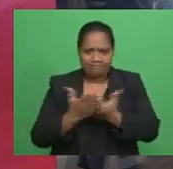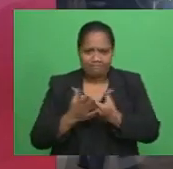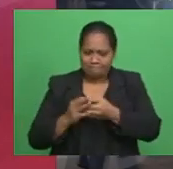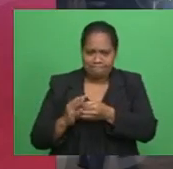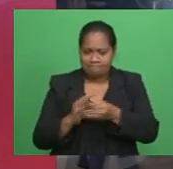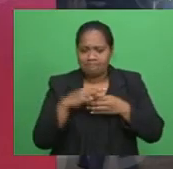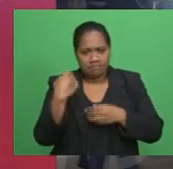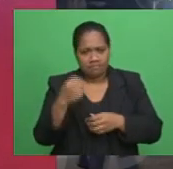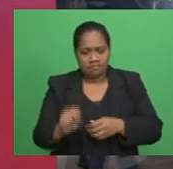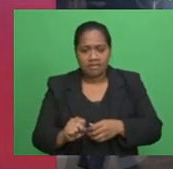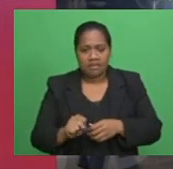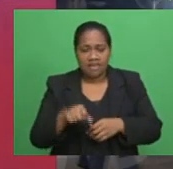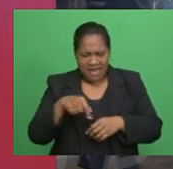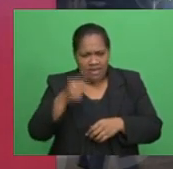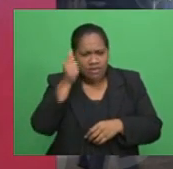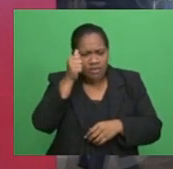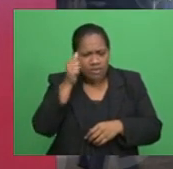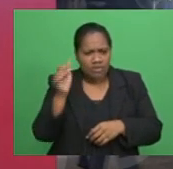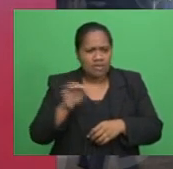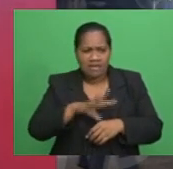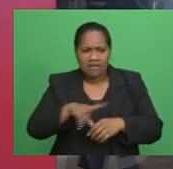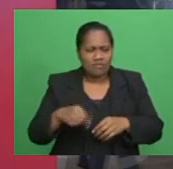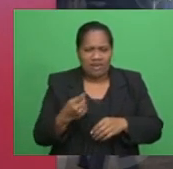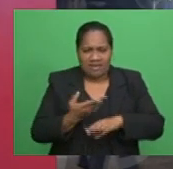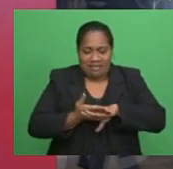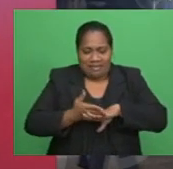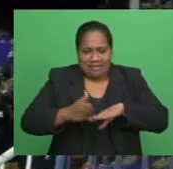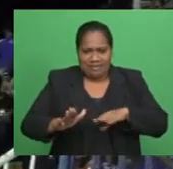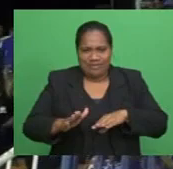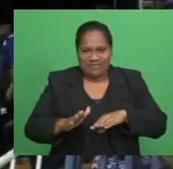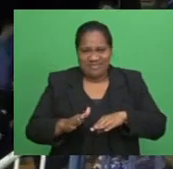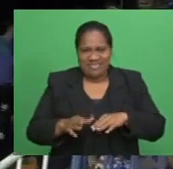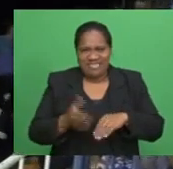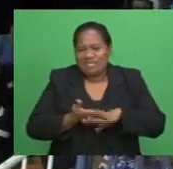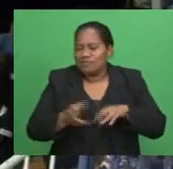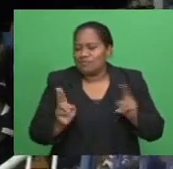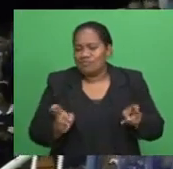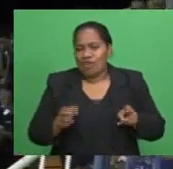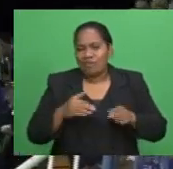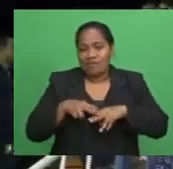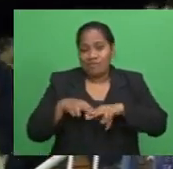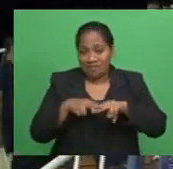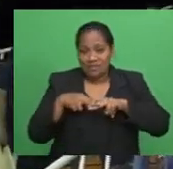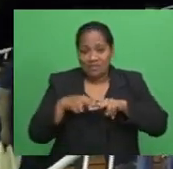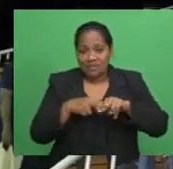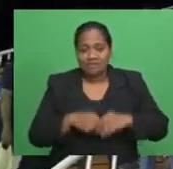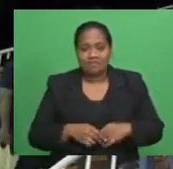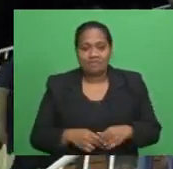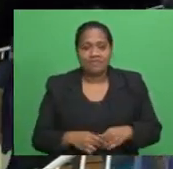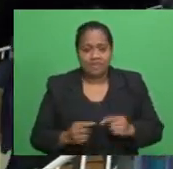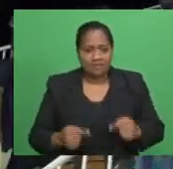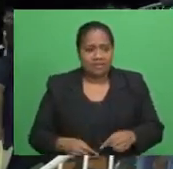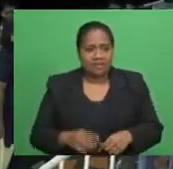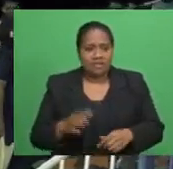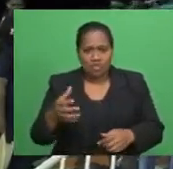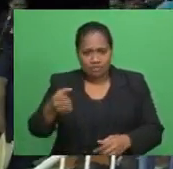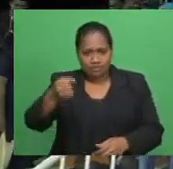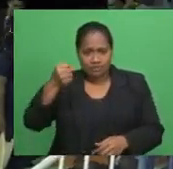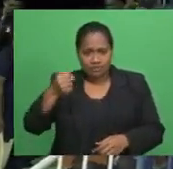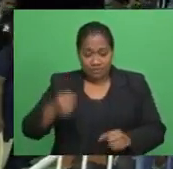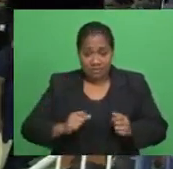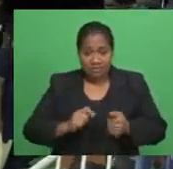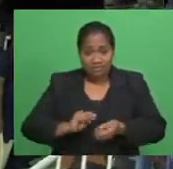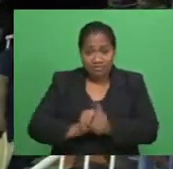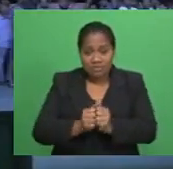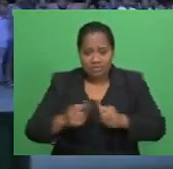a new. Everyone is adjusting to a new normal in Fiji. The match had to be halted for about 10 minutes as fans were asked to